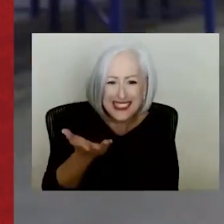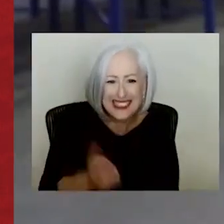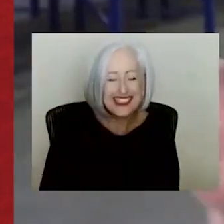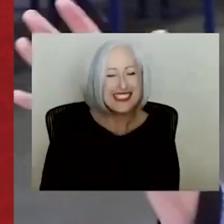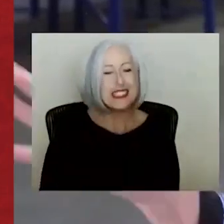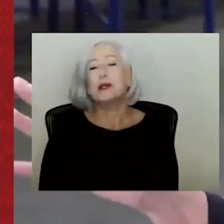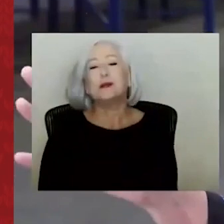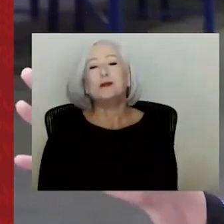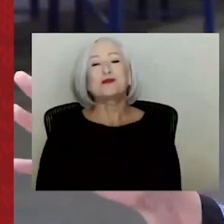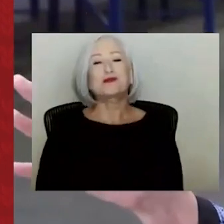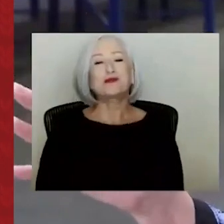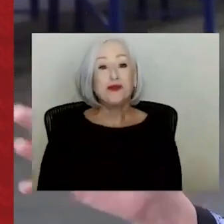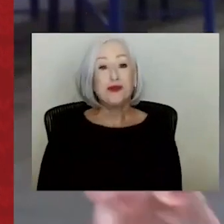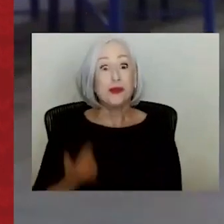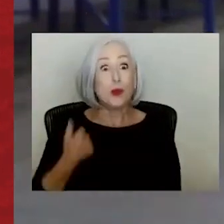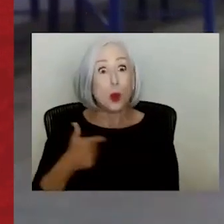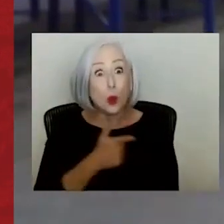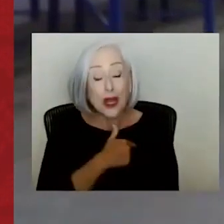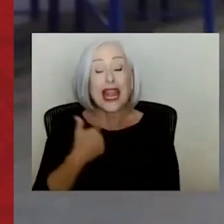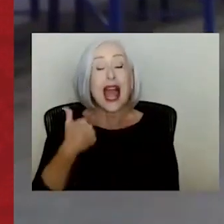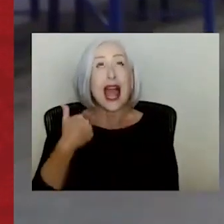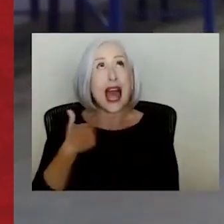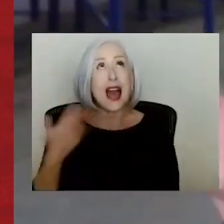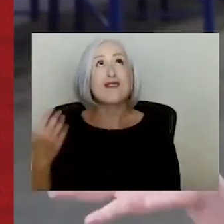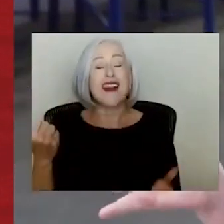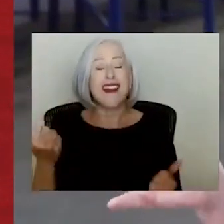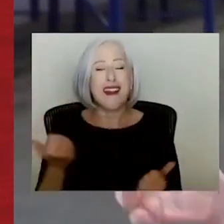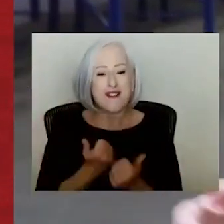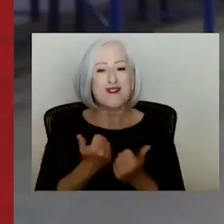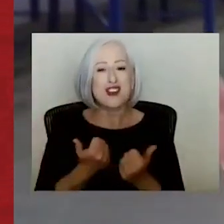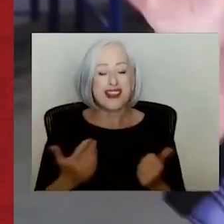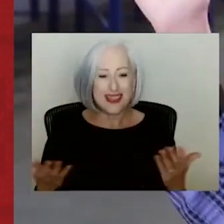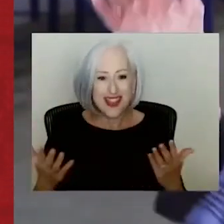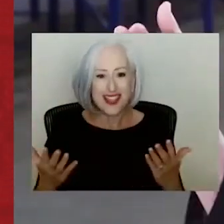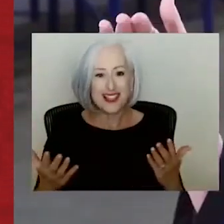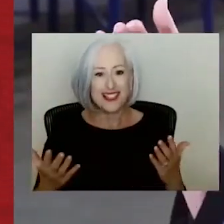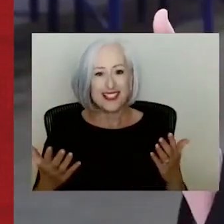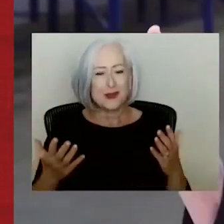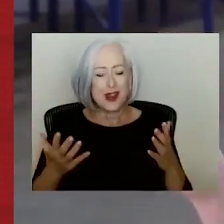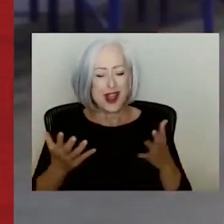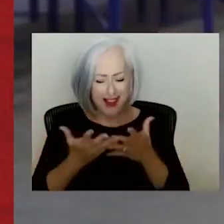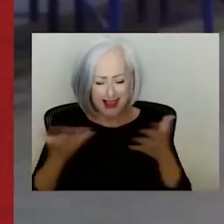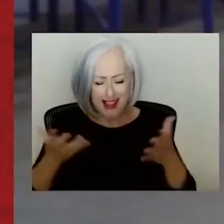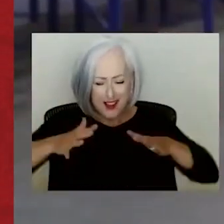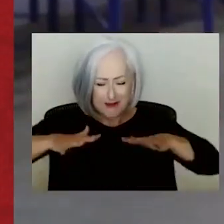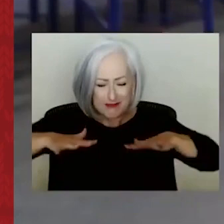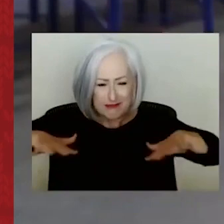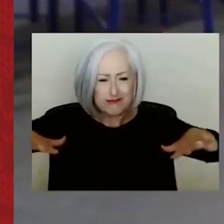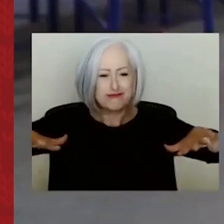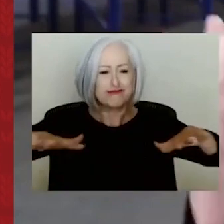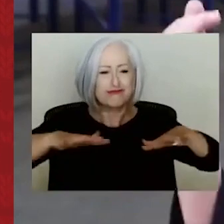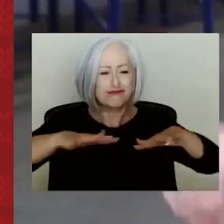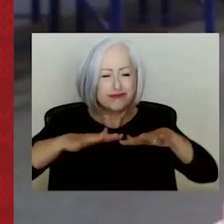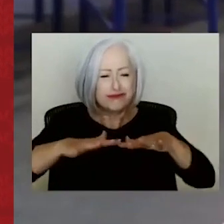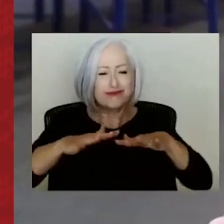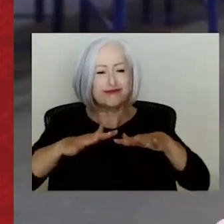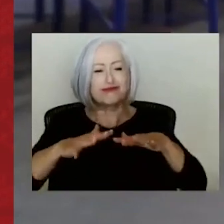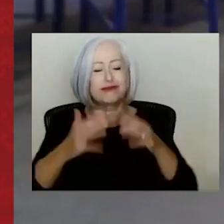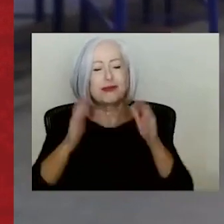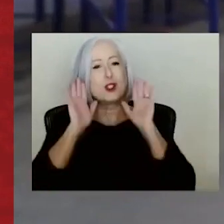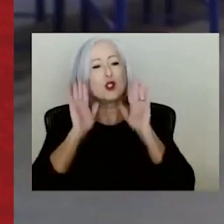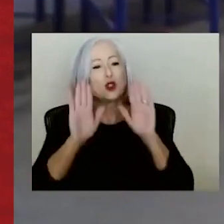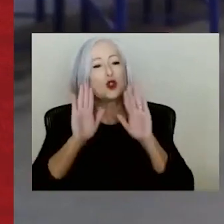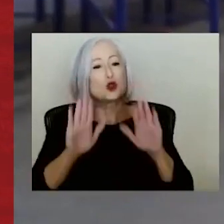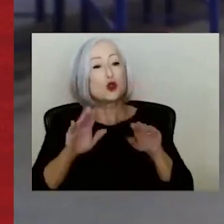So we have everything. We have a lot of space. We have great shelving, and we have